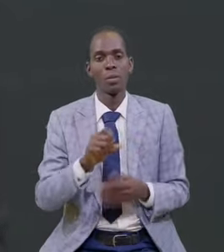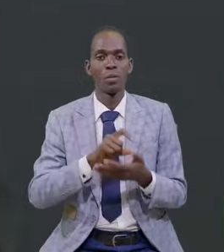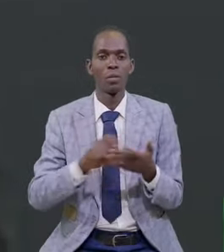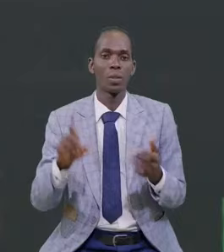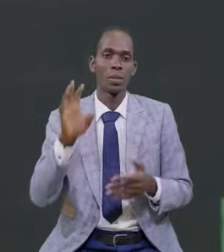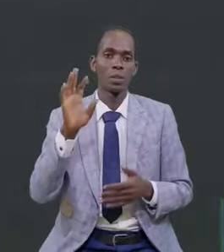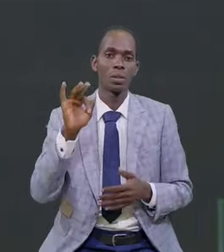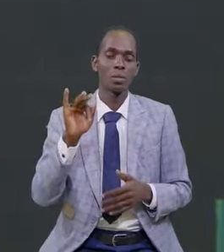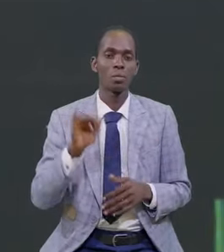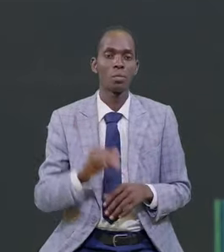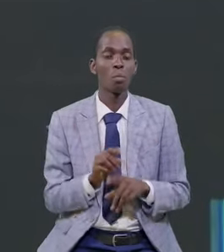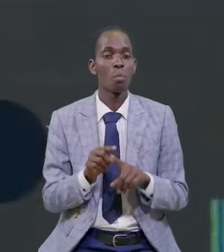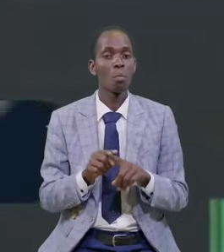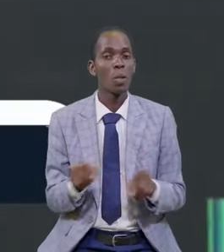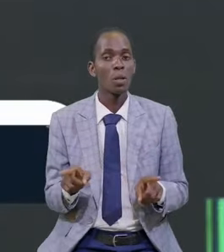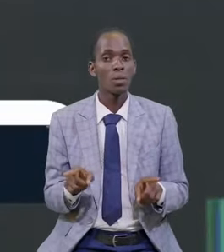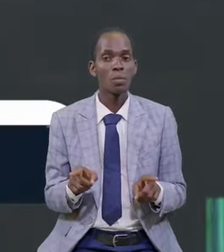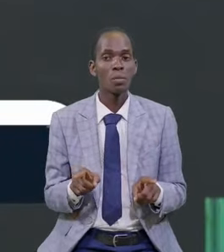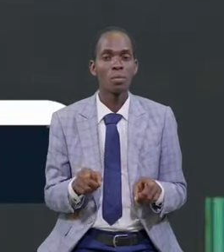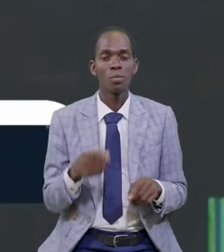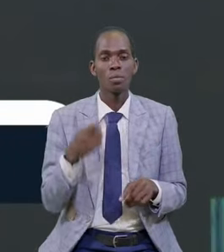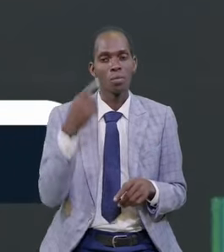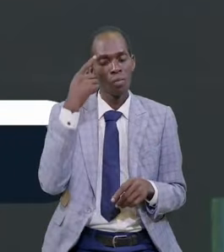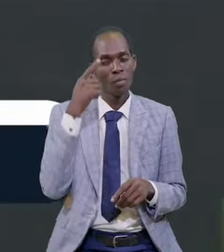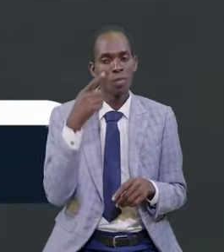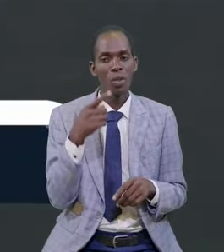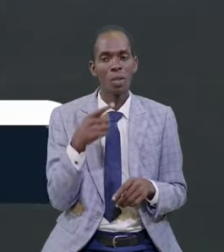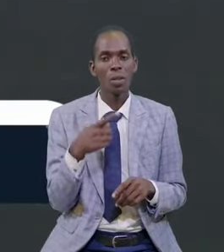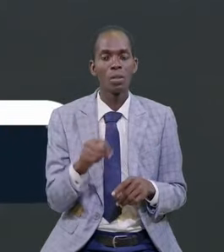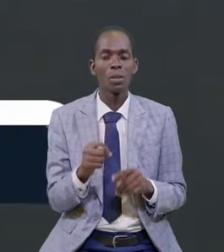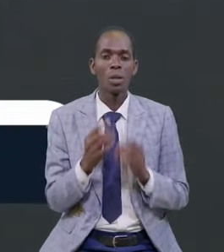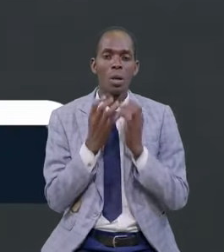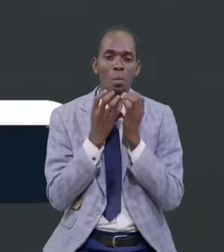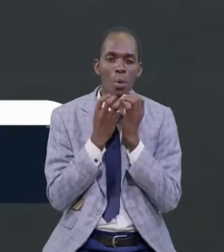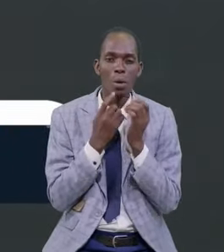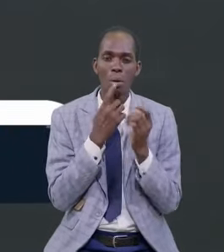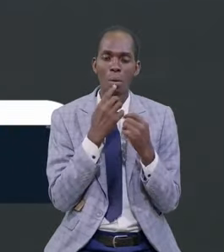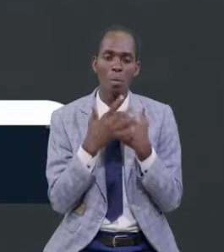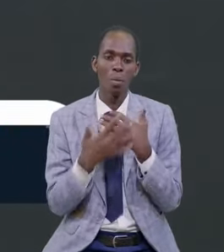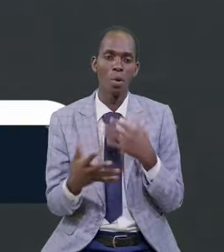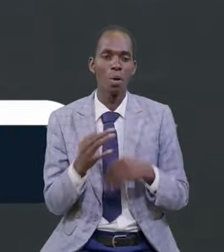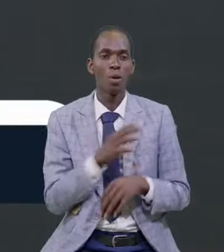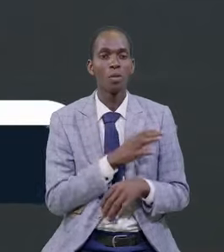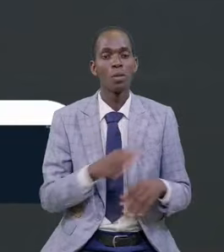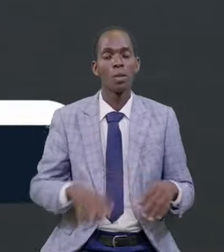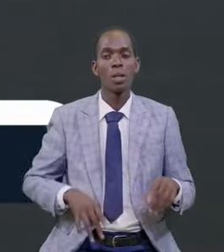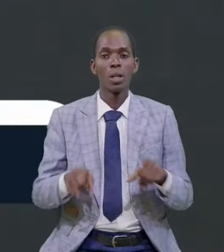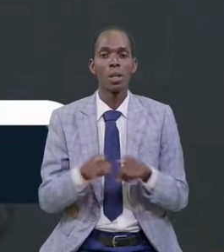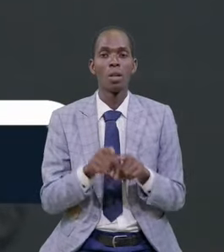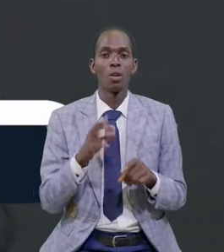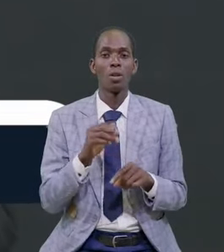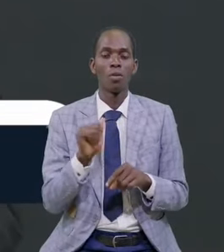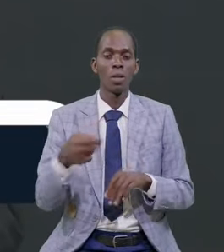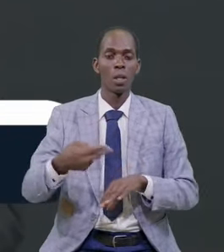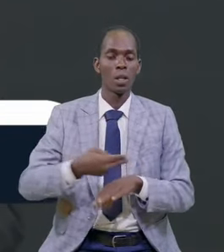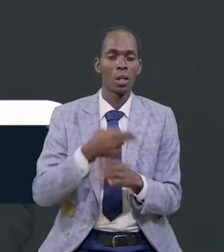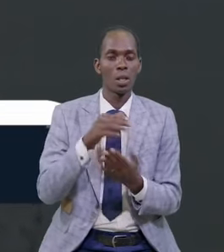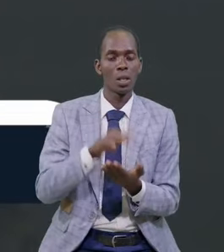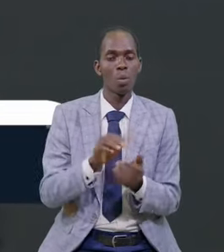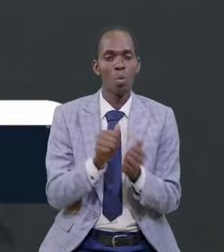but was a precious blood of Christ as of a lamb without blemish